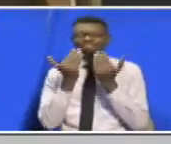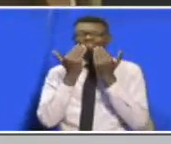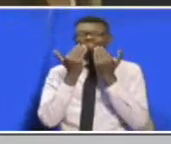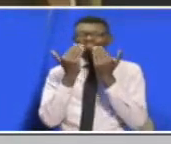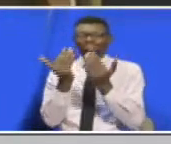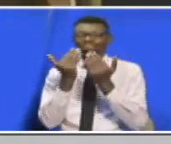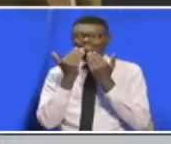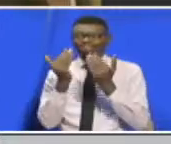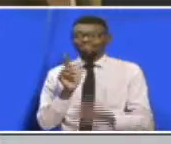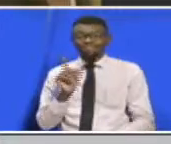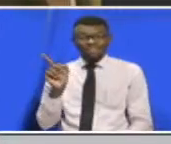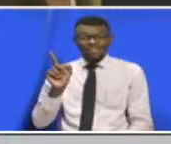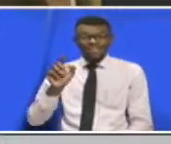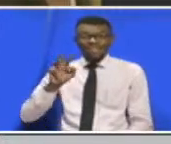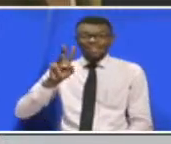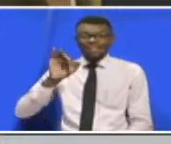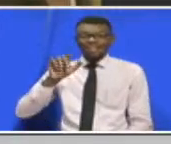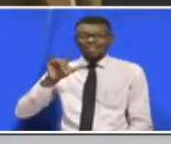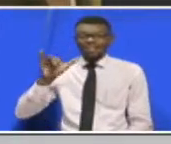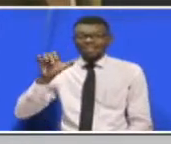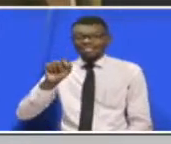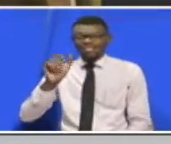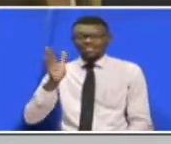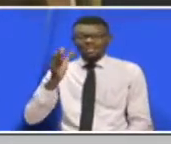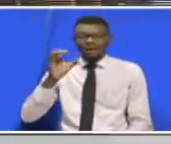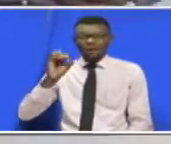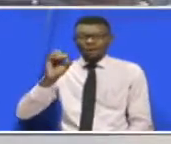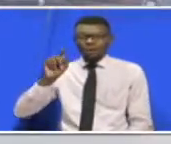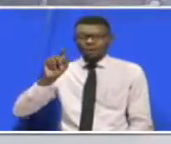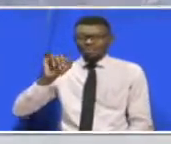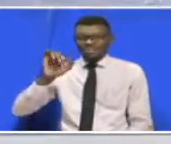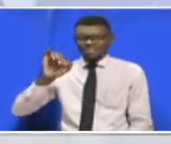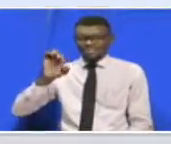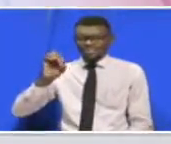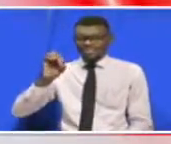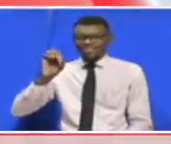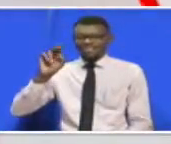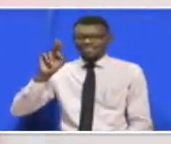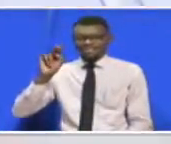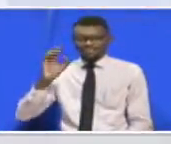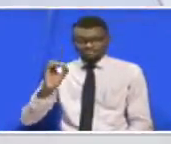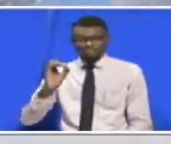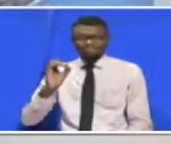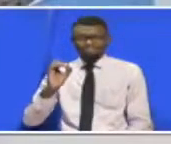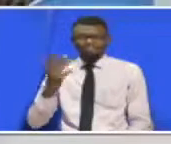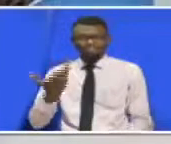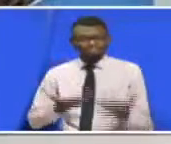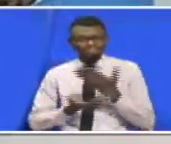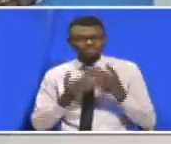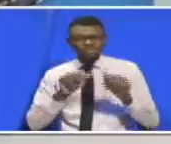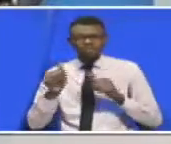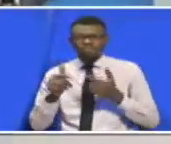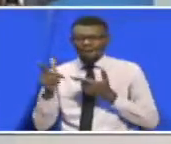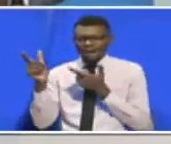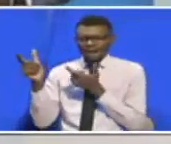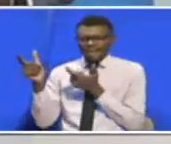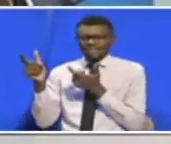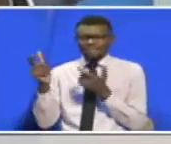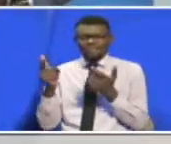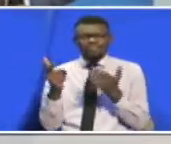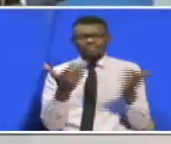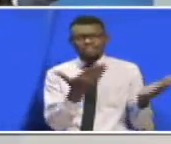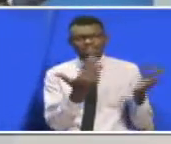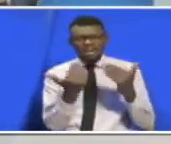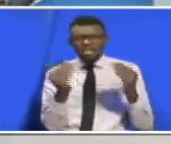very much. Willis Otieno, speaking to us on the issue of the guns that have not been returned and the developments in